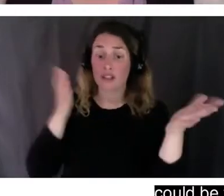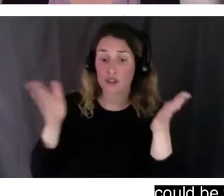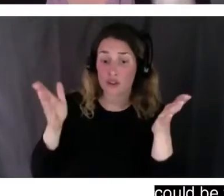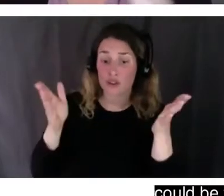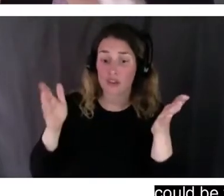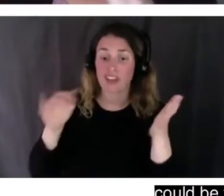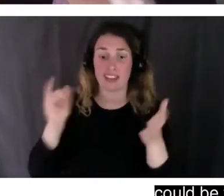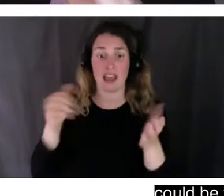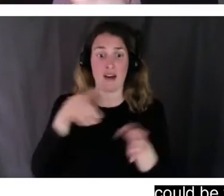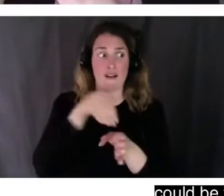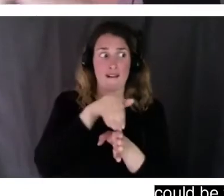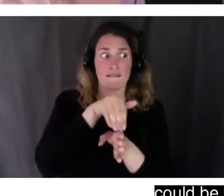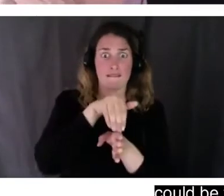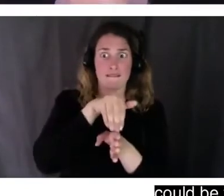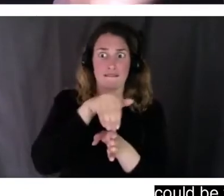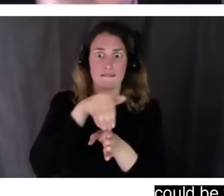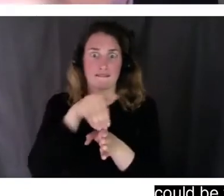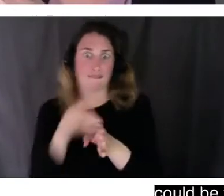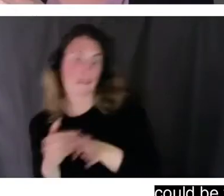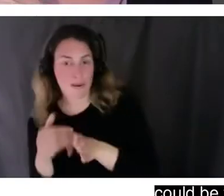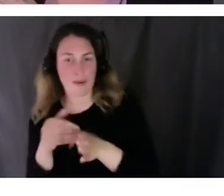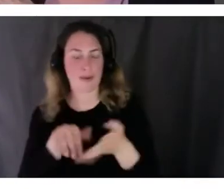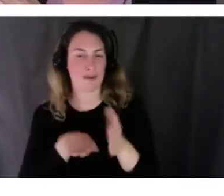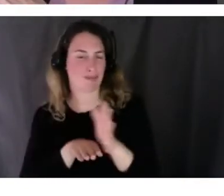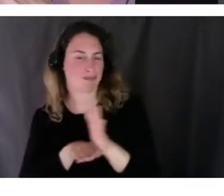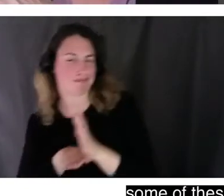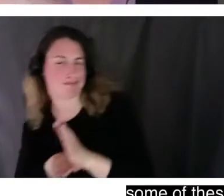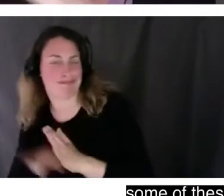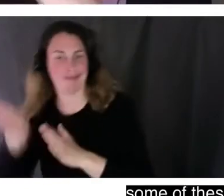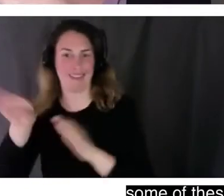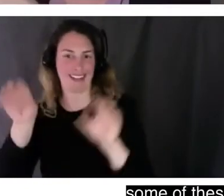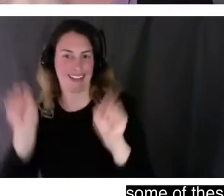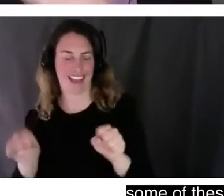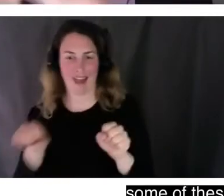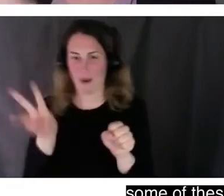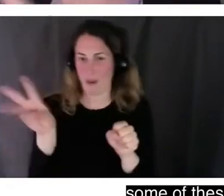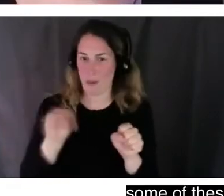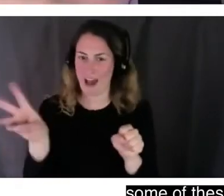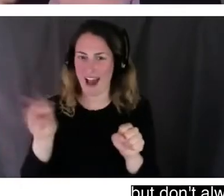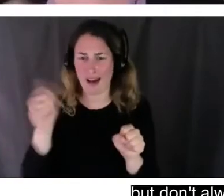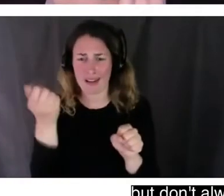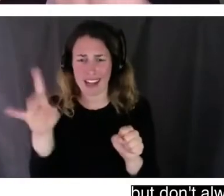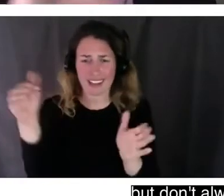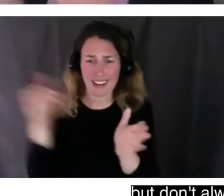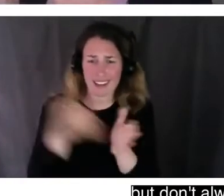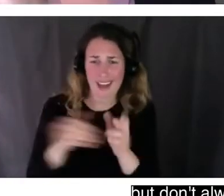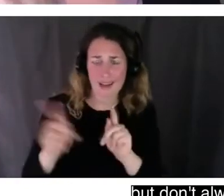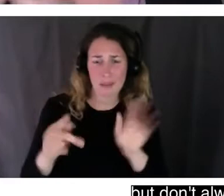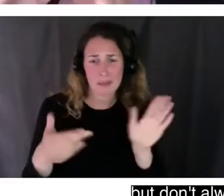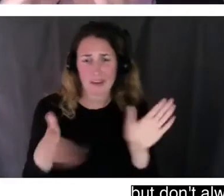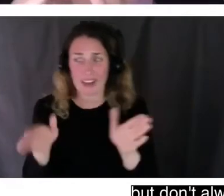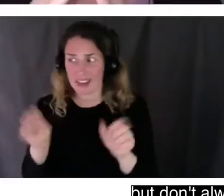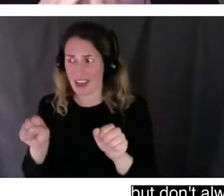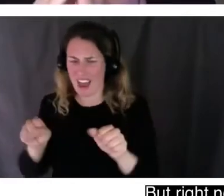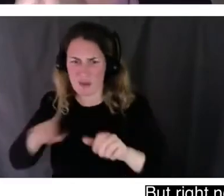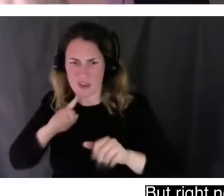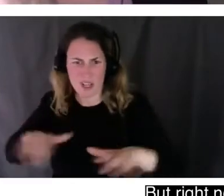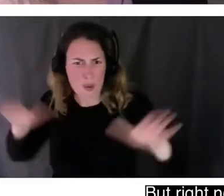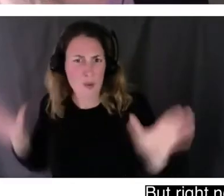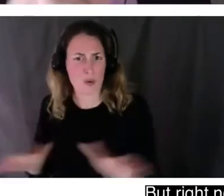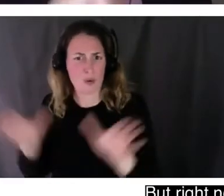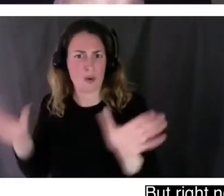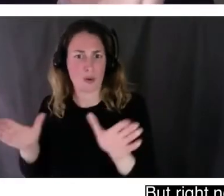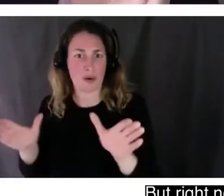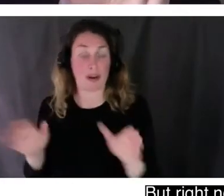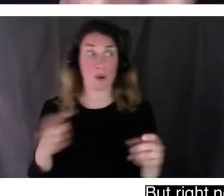really could be tipping, as I like to say, toward some of these things that we hope will happen, but don't always happen the way we thought. But right